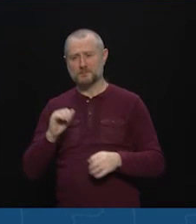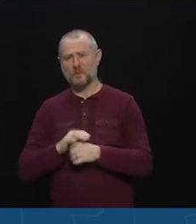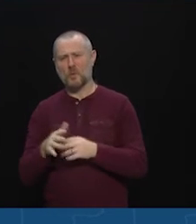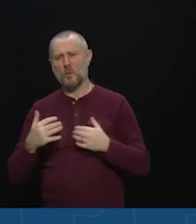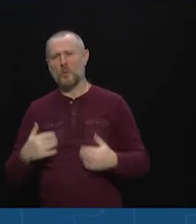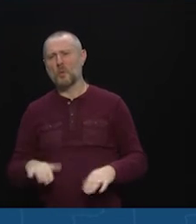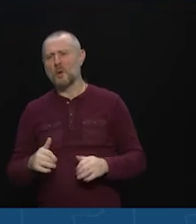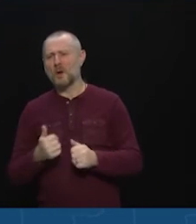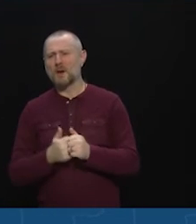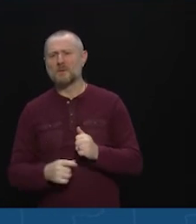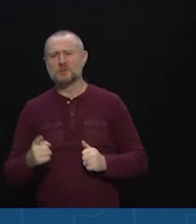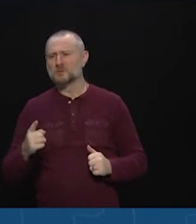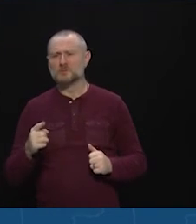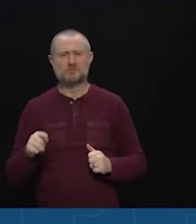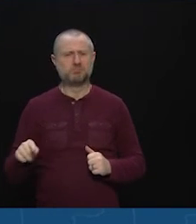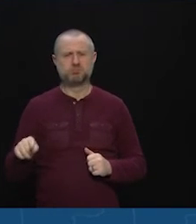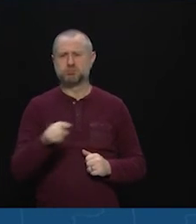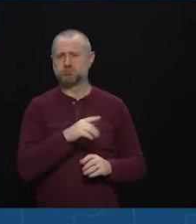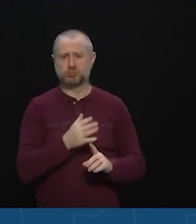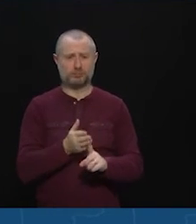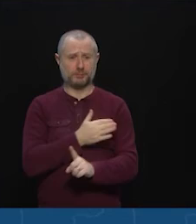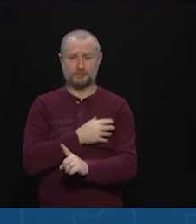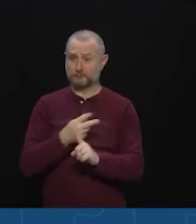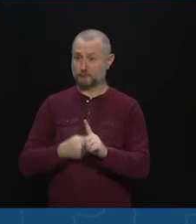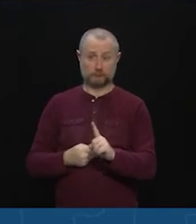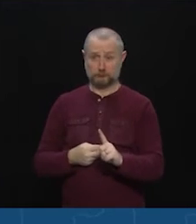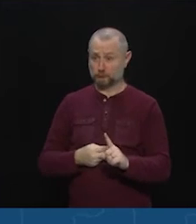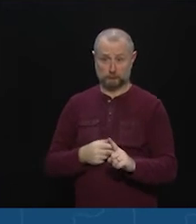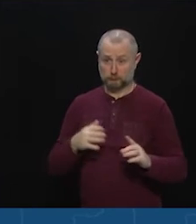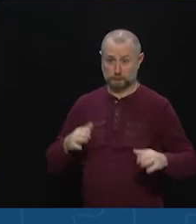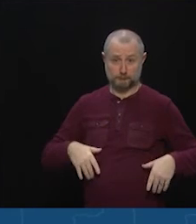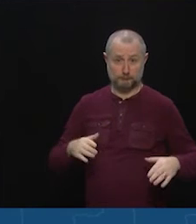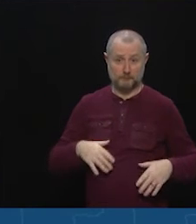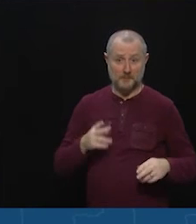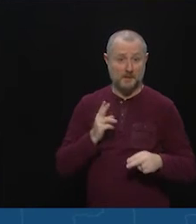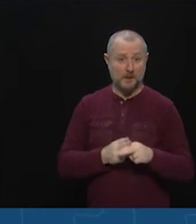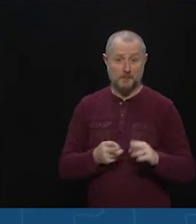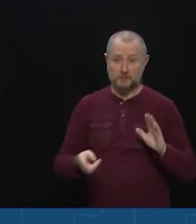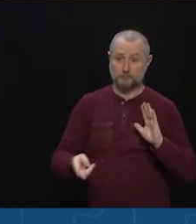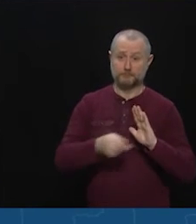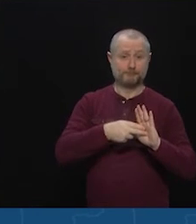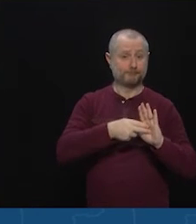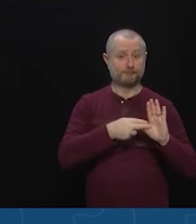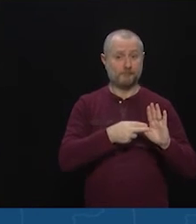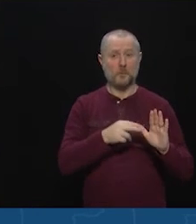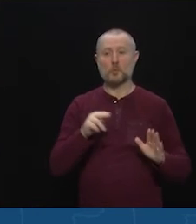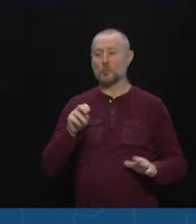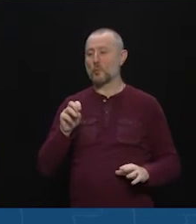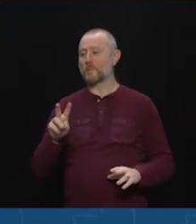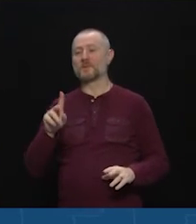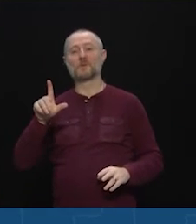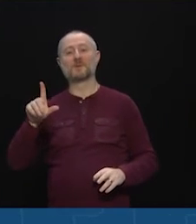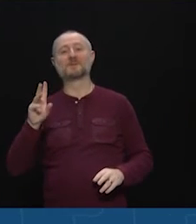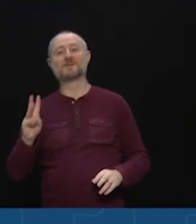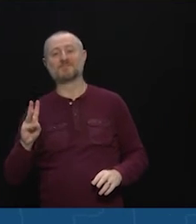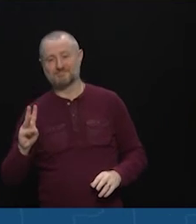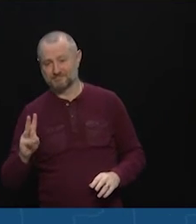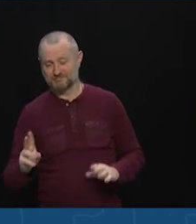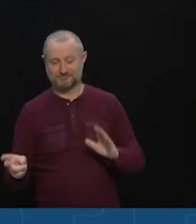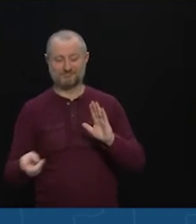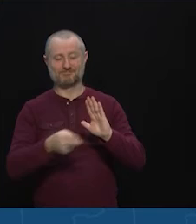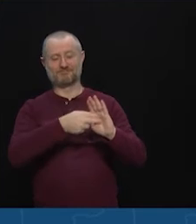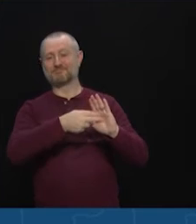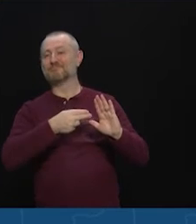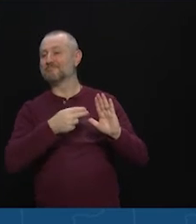of it. It wasn't named by the World Health Organization until November 26, right before Thanksgiving. But we jumped right on it because we saw